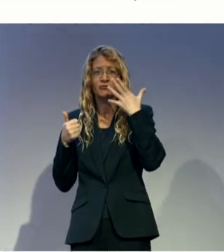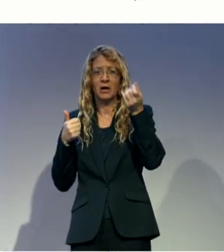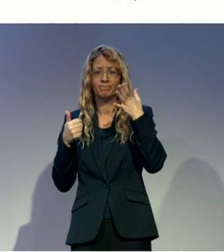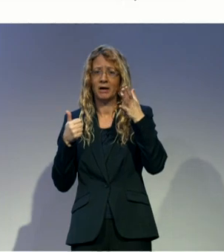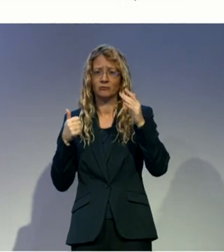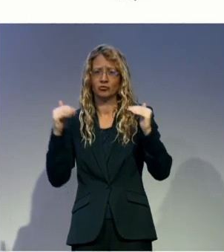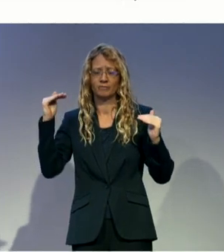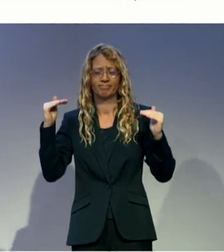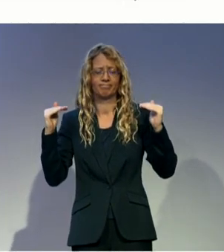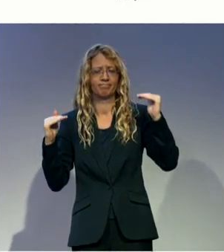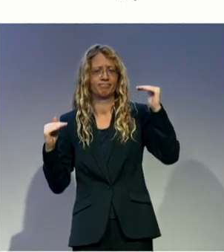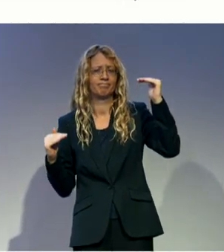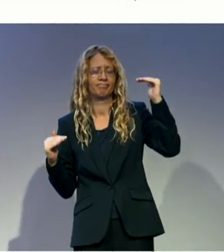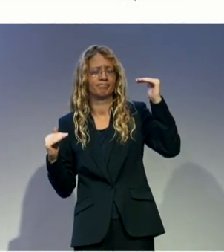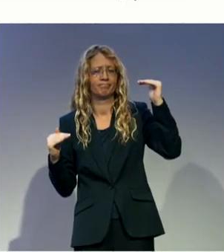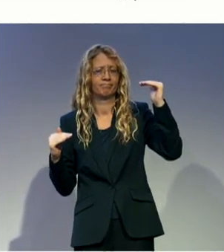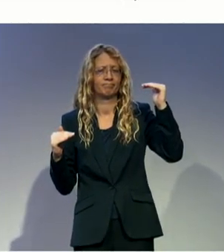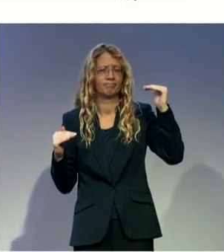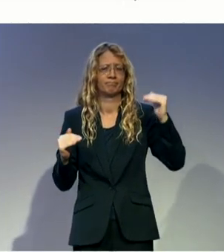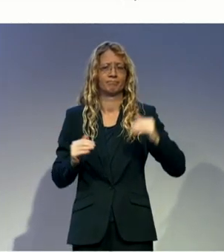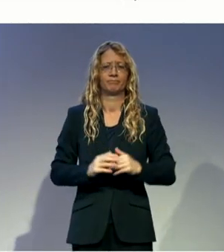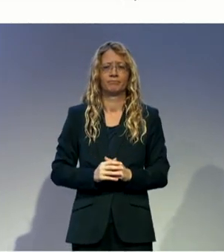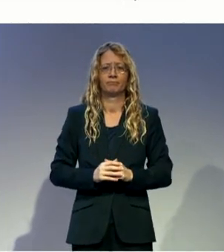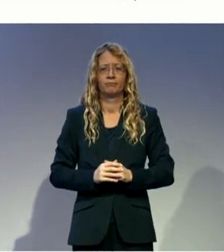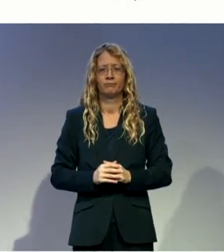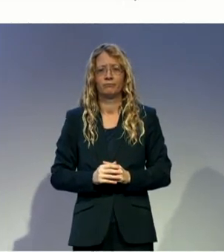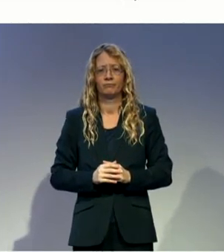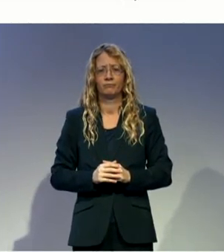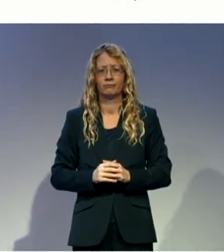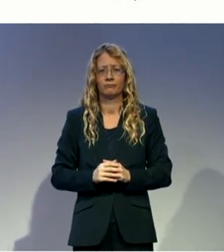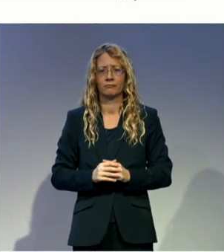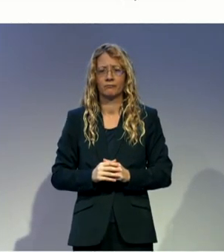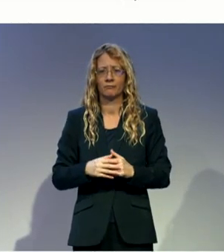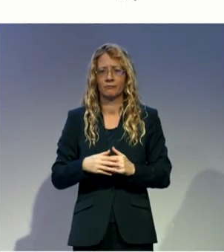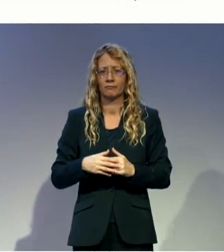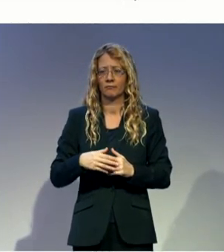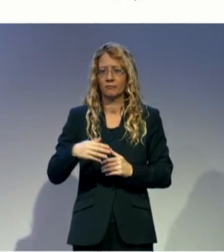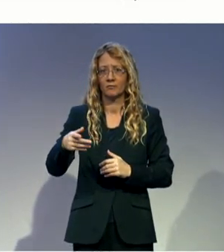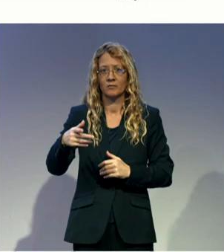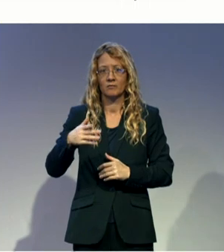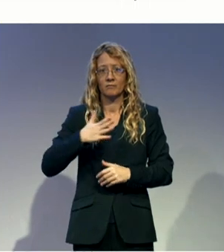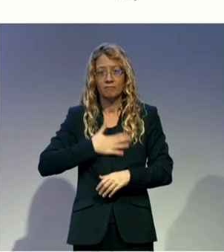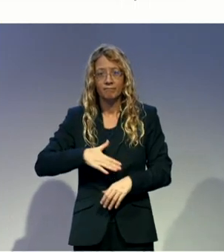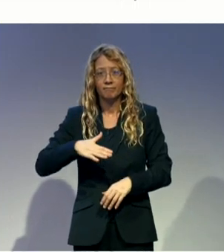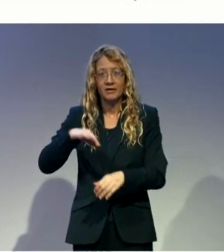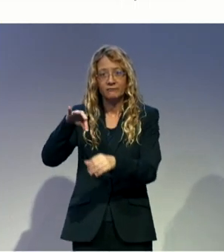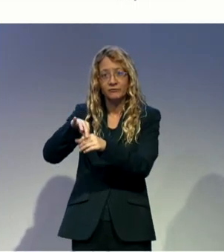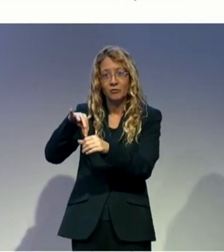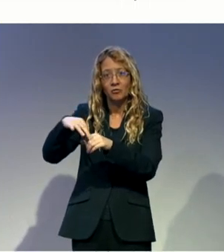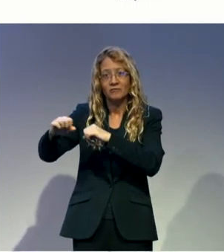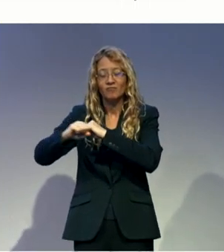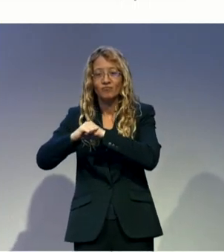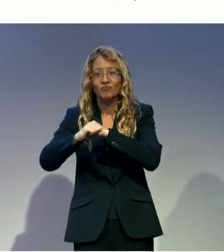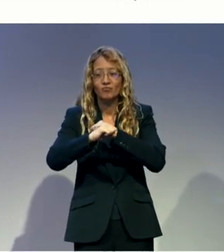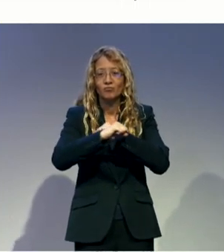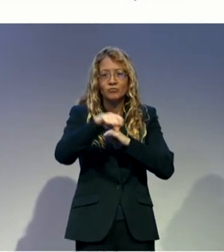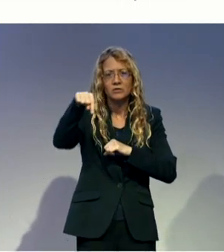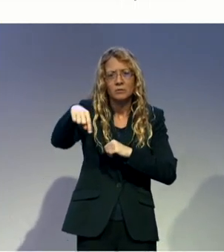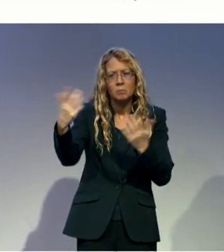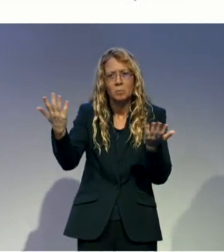periods. Actually, information in these periods should be much more important for voters.